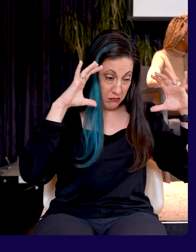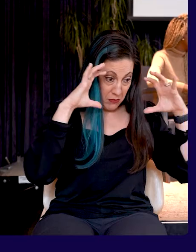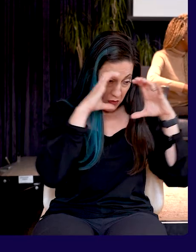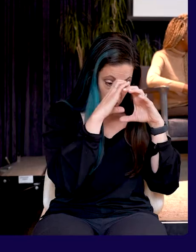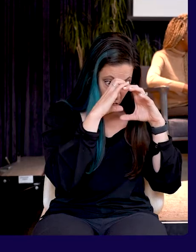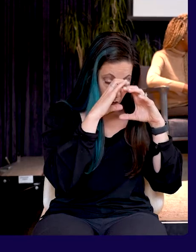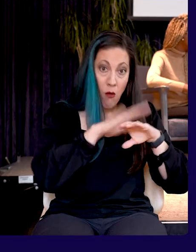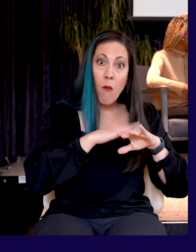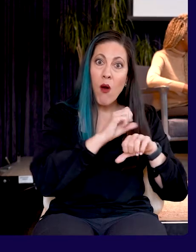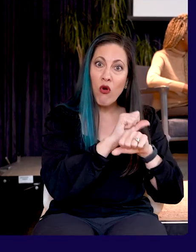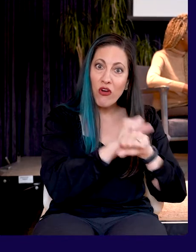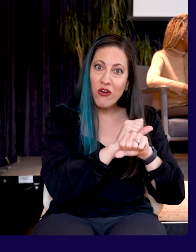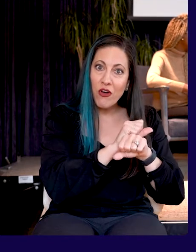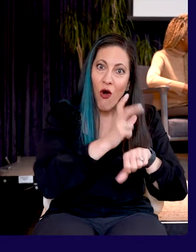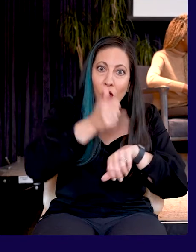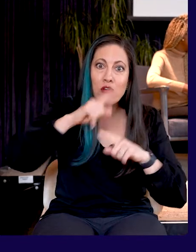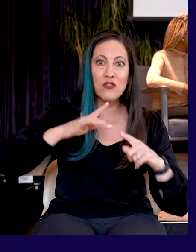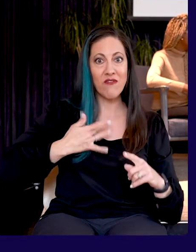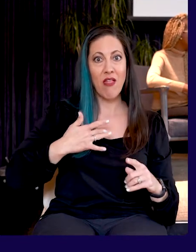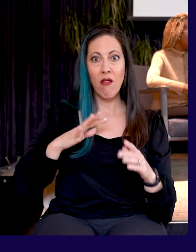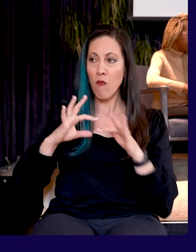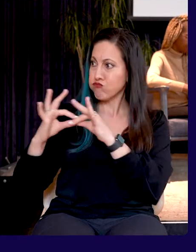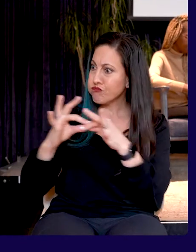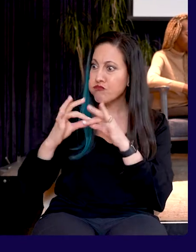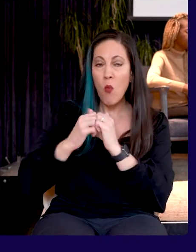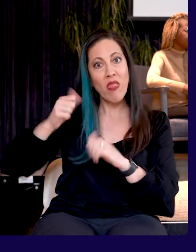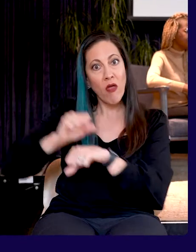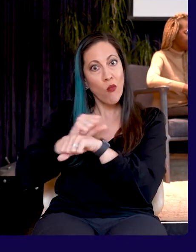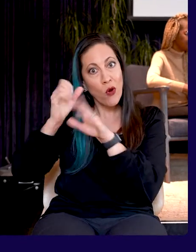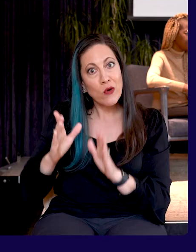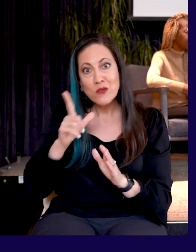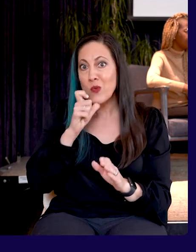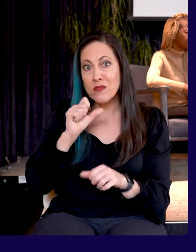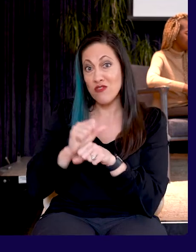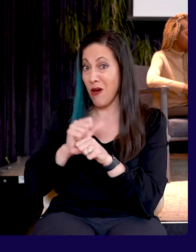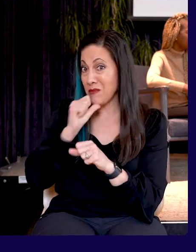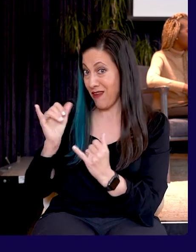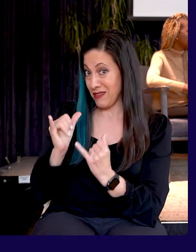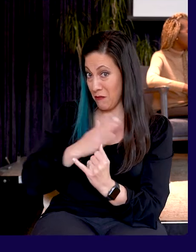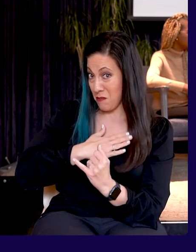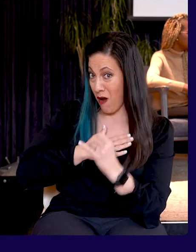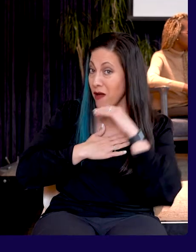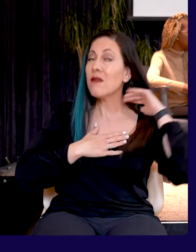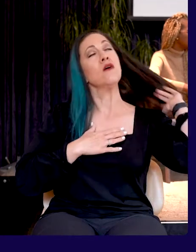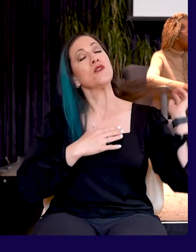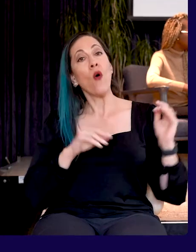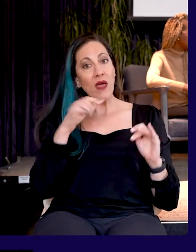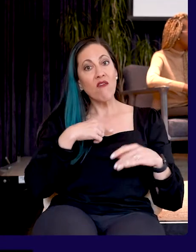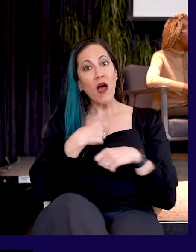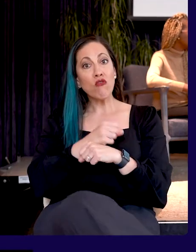level. And it's a lot harder to feel that solidarity with other workers whose jobs are not like yours. And so I think when you create